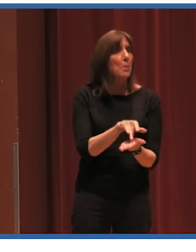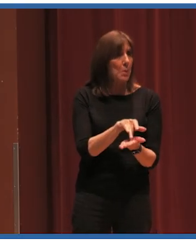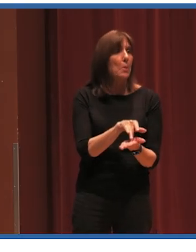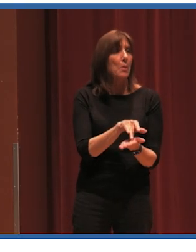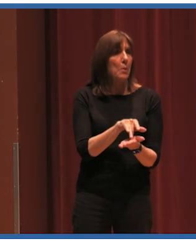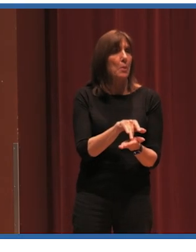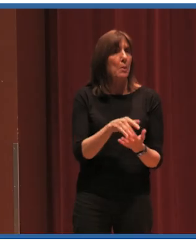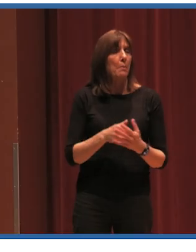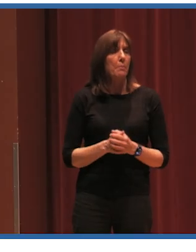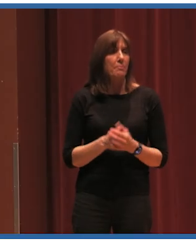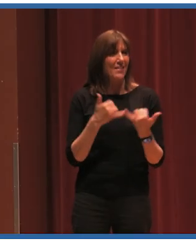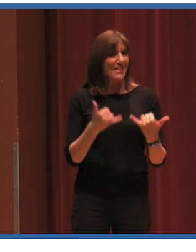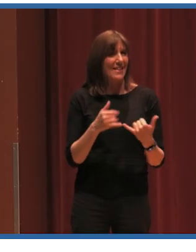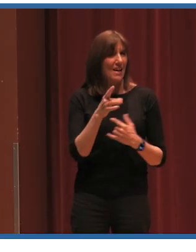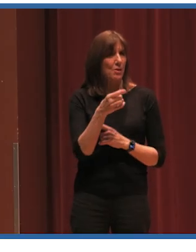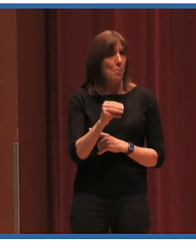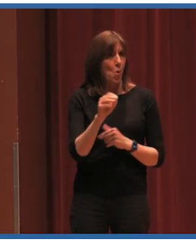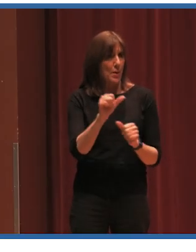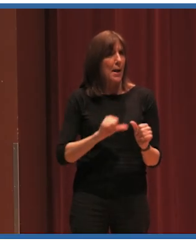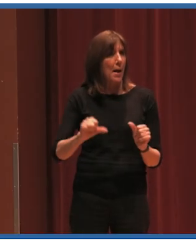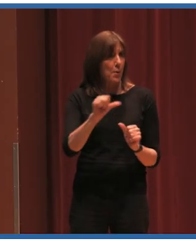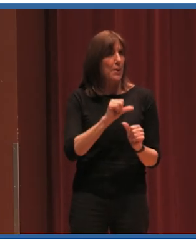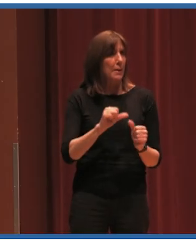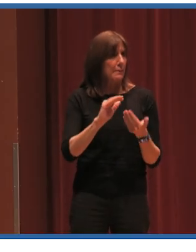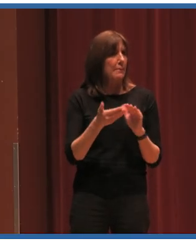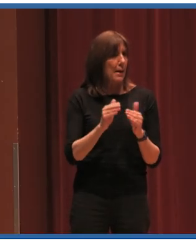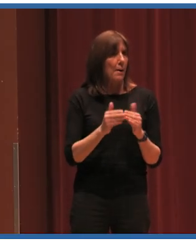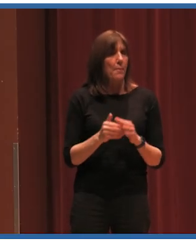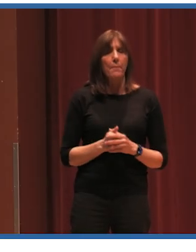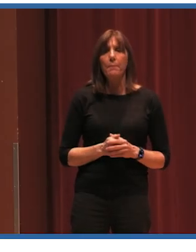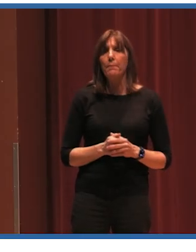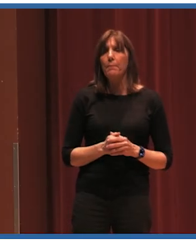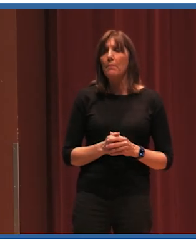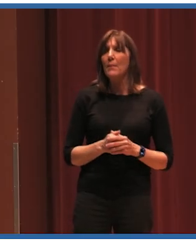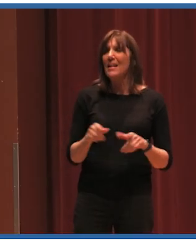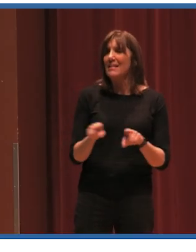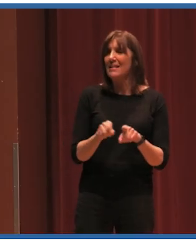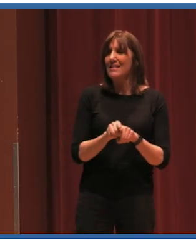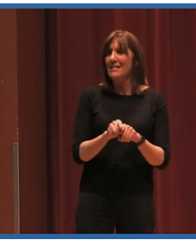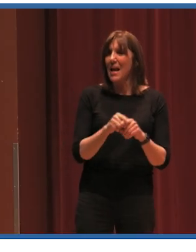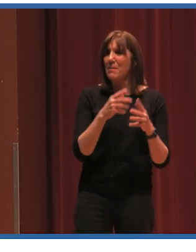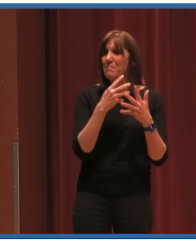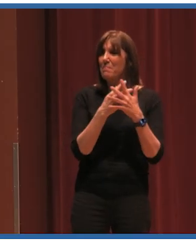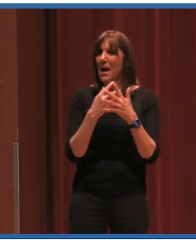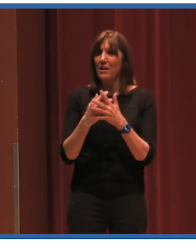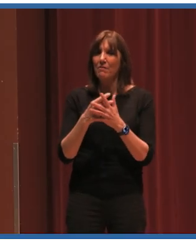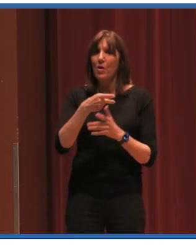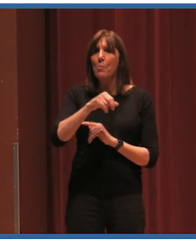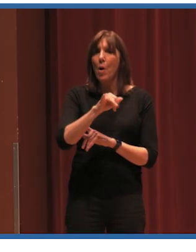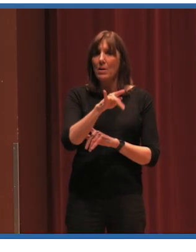where we're at now and kind of surrounding downtown Des Moines. Similar pattern for prostate cancer.